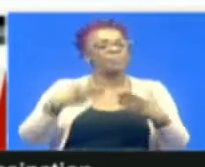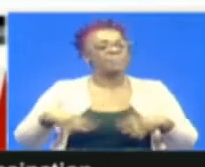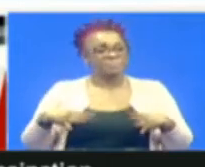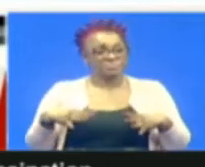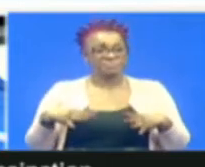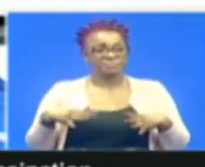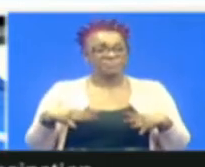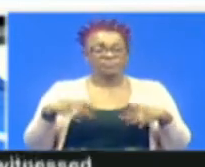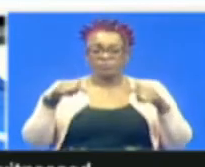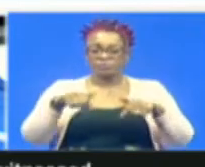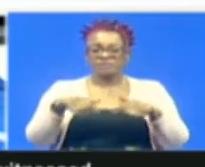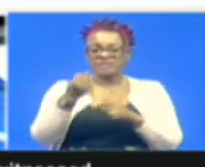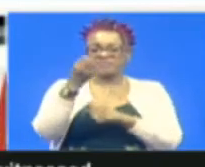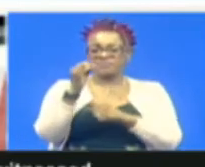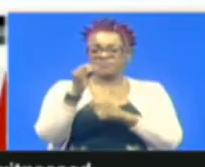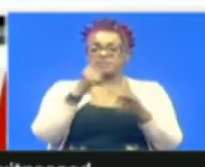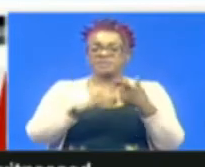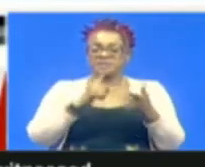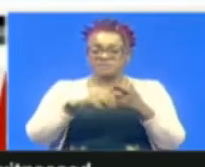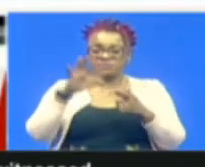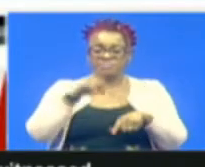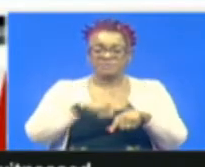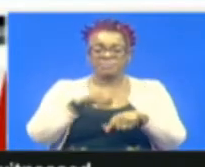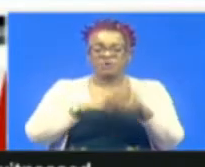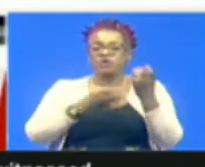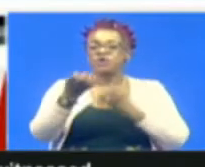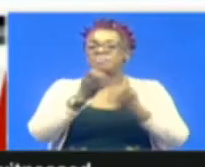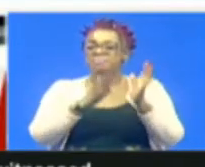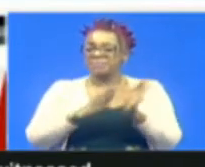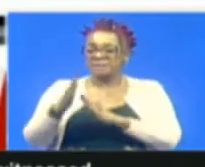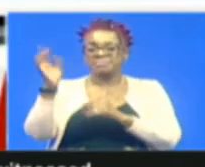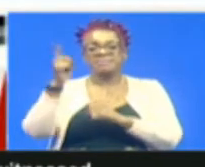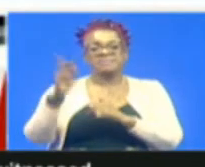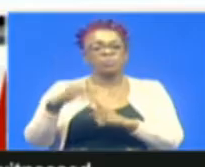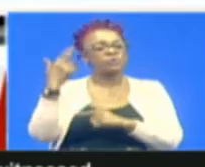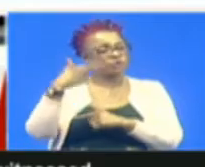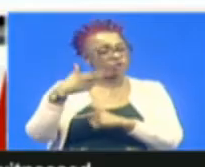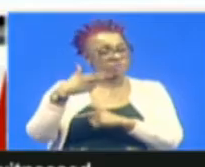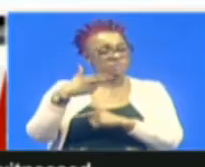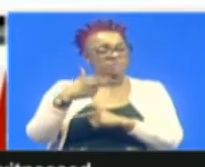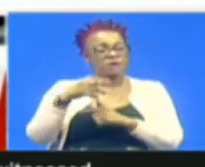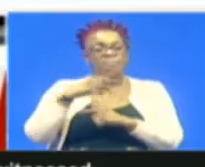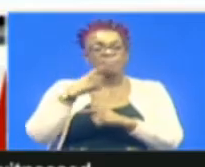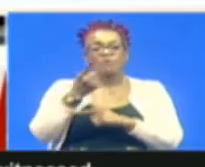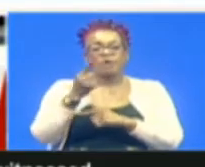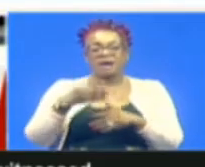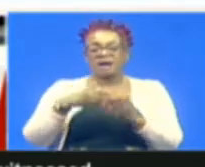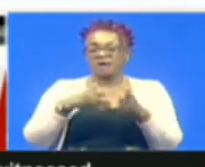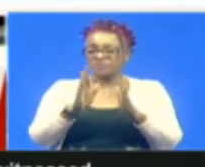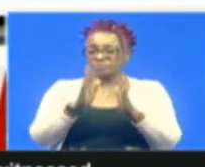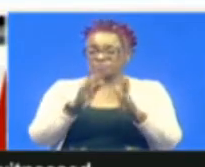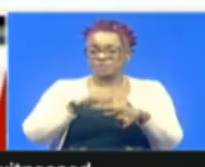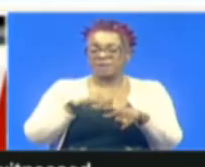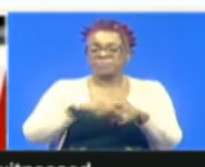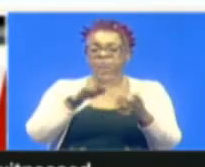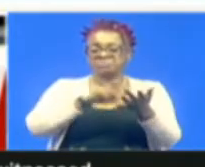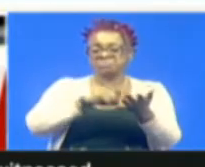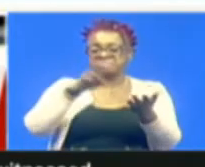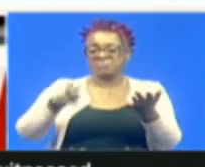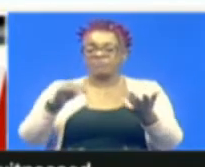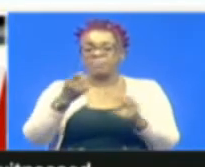Today marks 50 years since former Economic Planning Minister Tom Mboya was gunned down along Moy Avenue as he stepped out of a chemist's shop. Family and